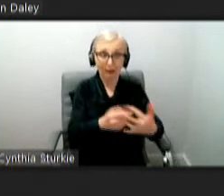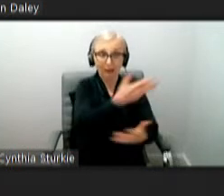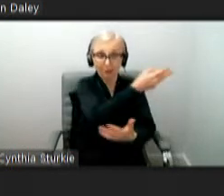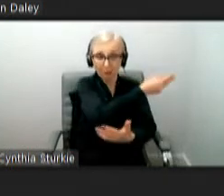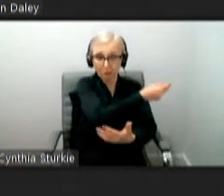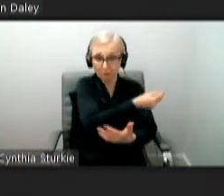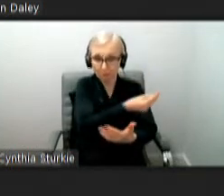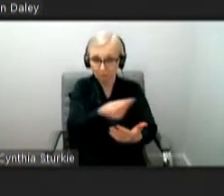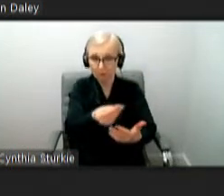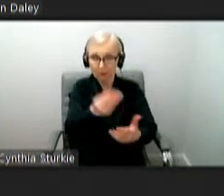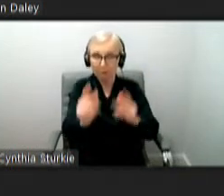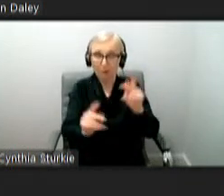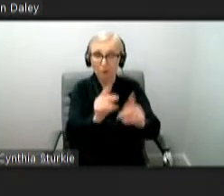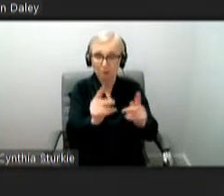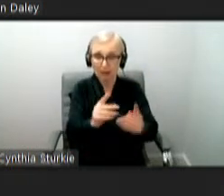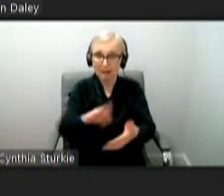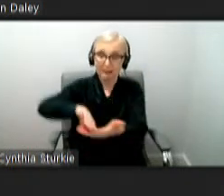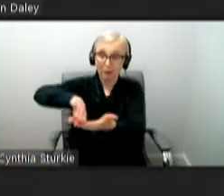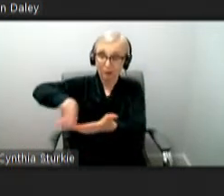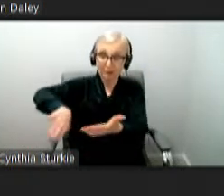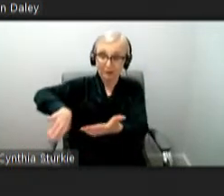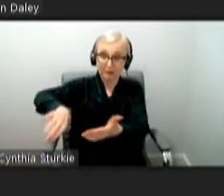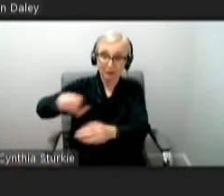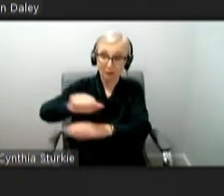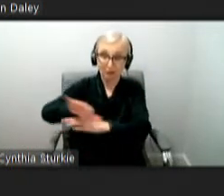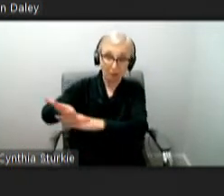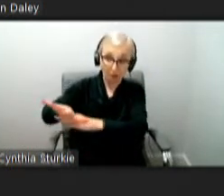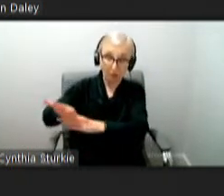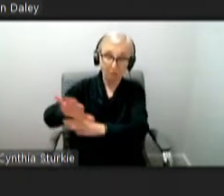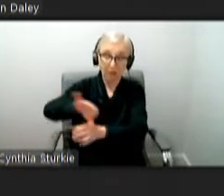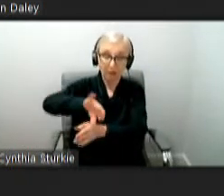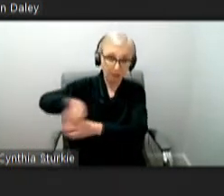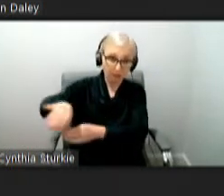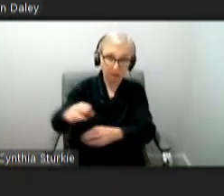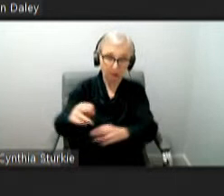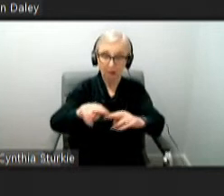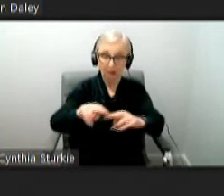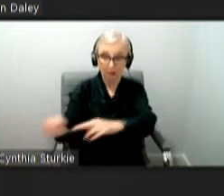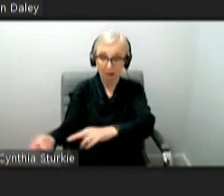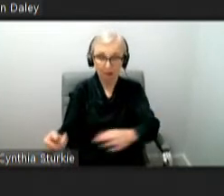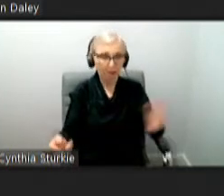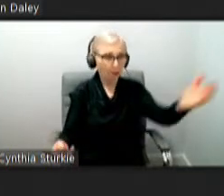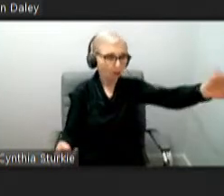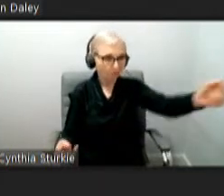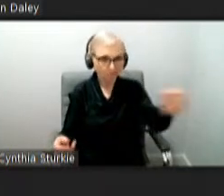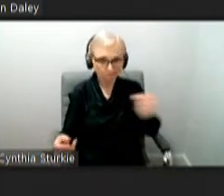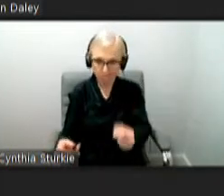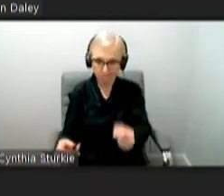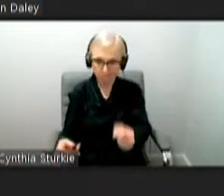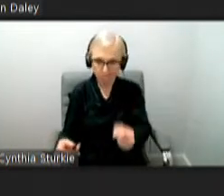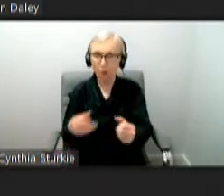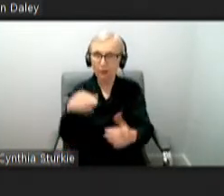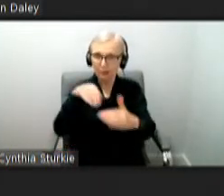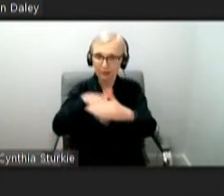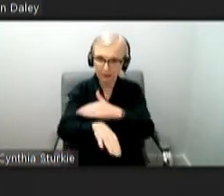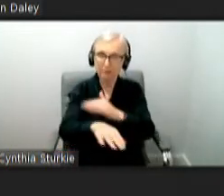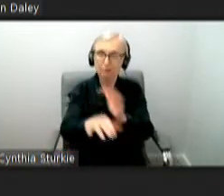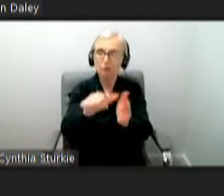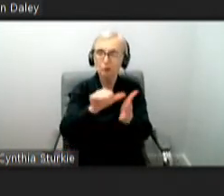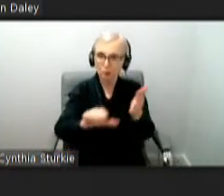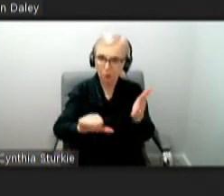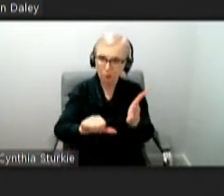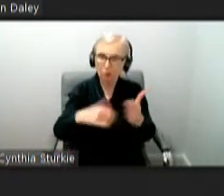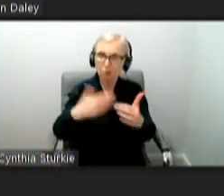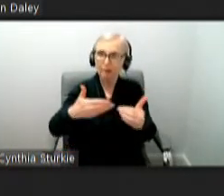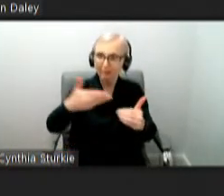that as discharges of COVID patients increase, that there are other patients who are immediately going in to fill them